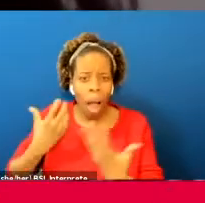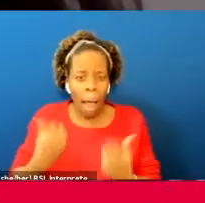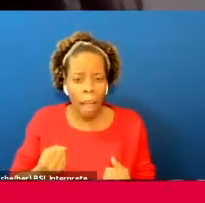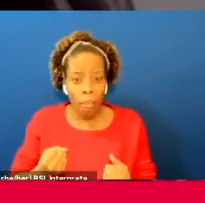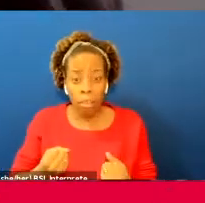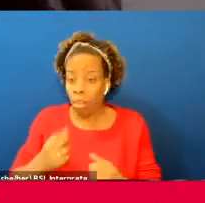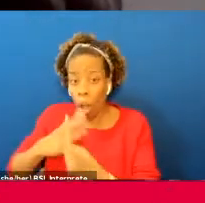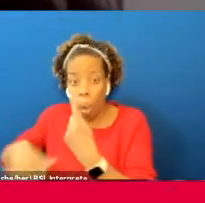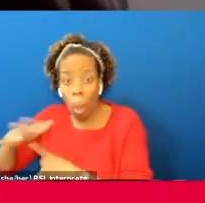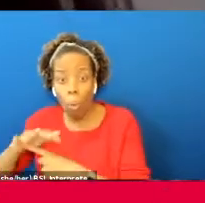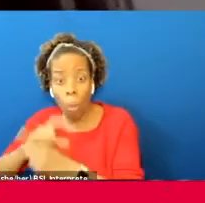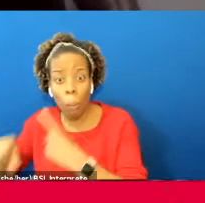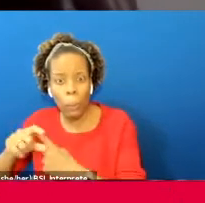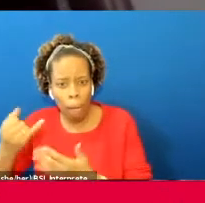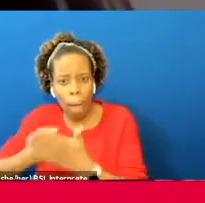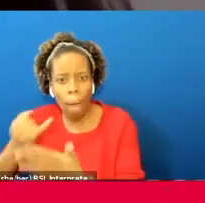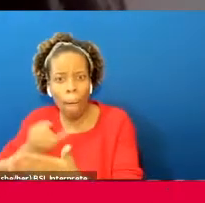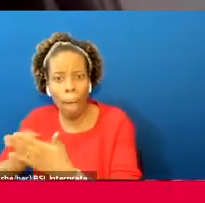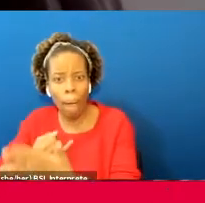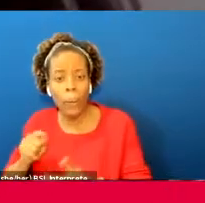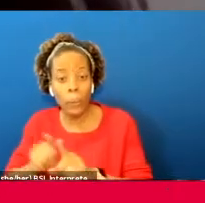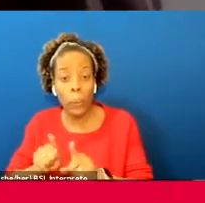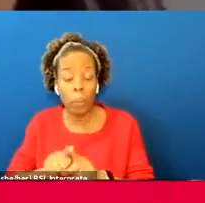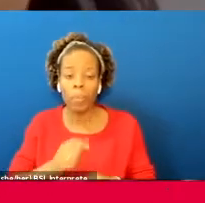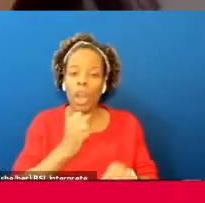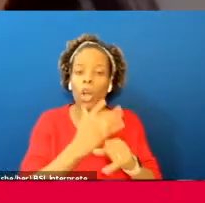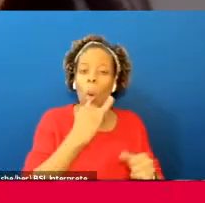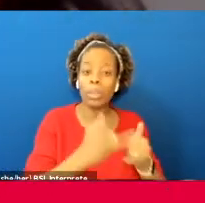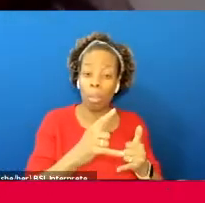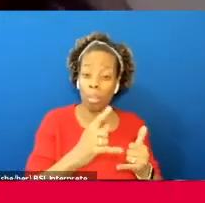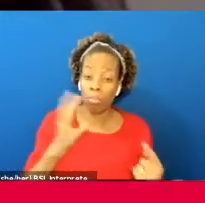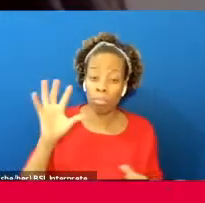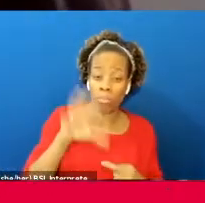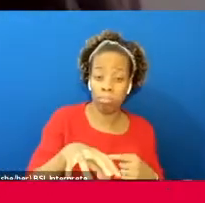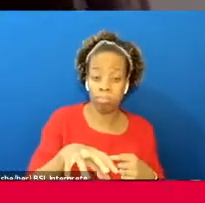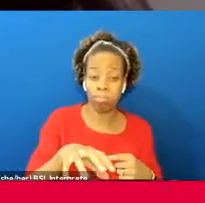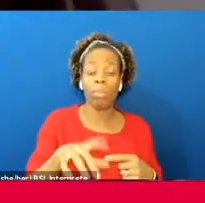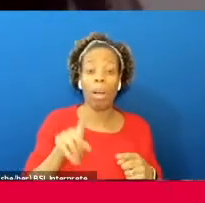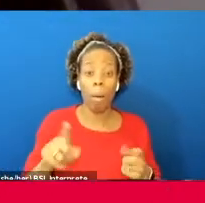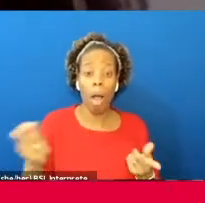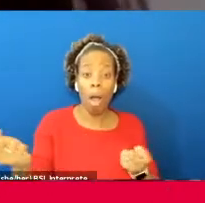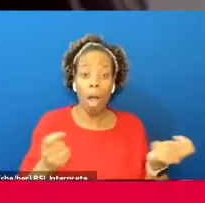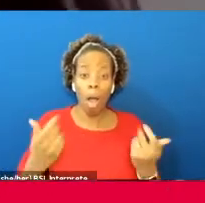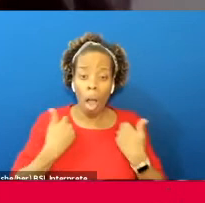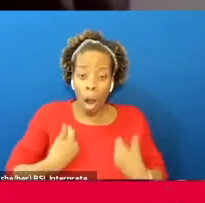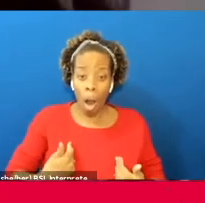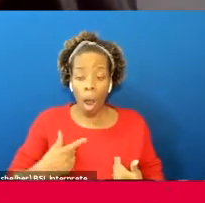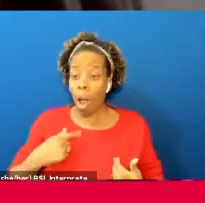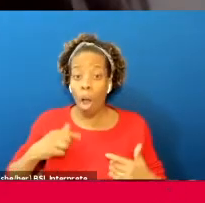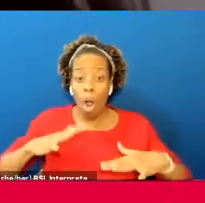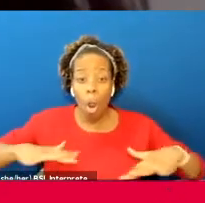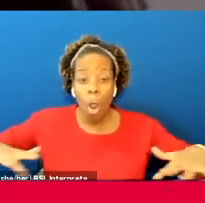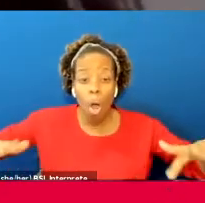too. So Goldsmiths University owns a majority of New Cross and continues to buy more and more land in what can only be seen as